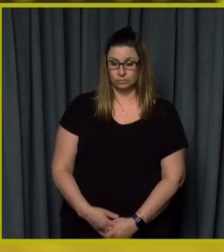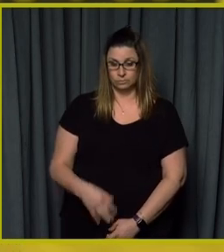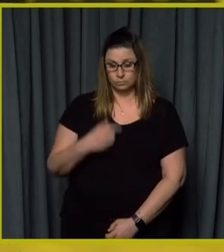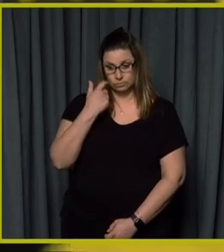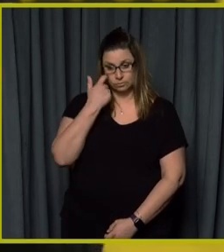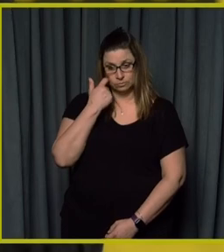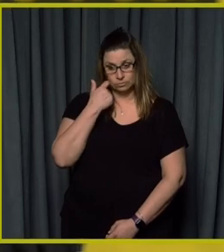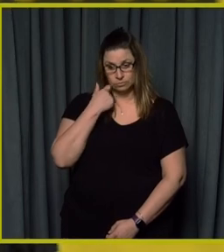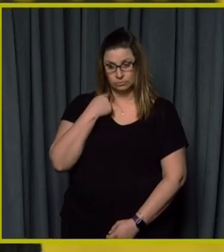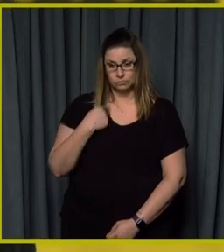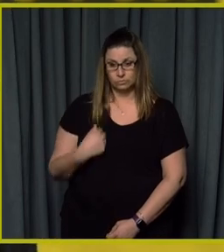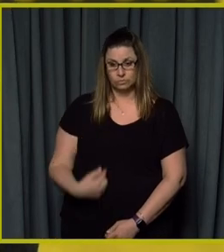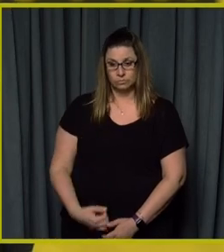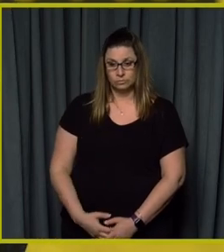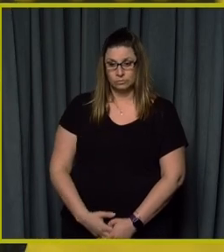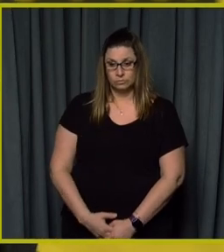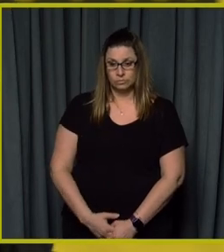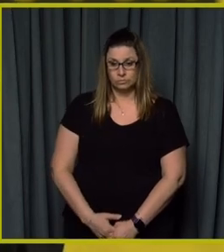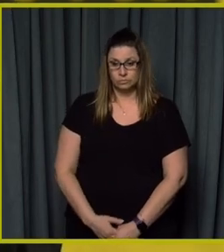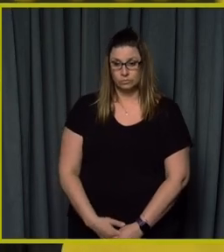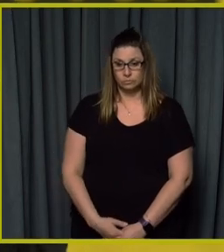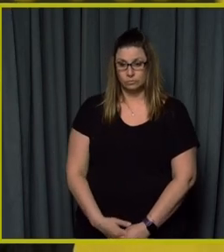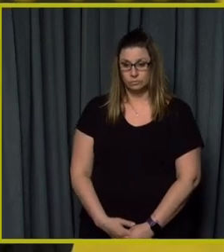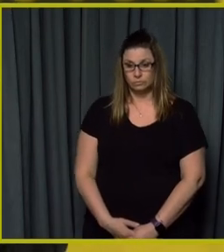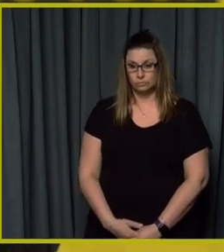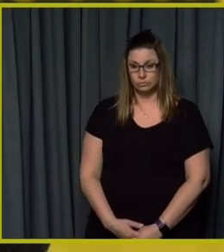College is so expensive, I'm overwhelmed.